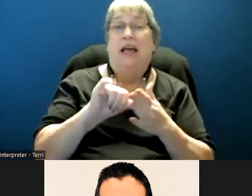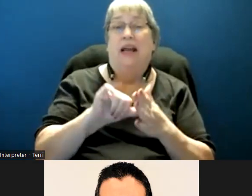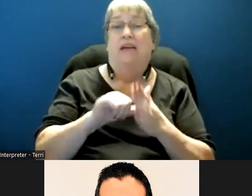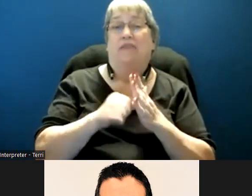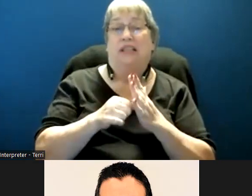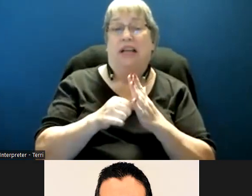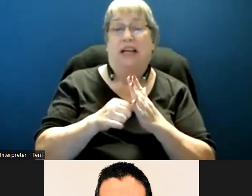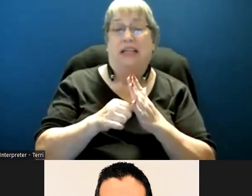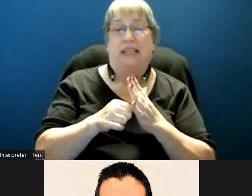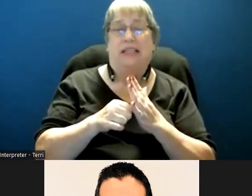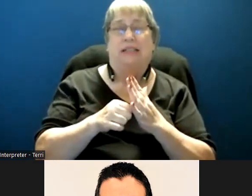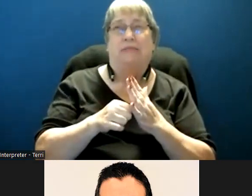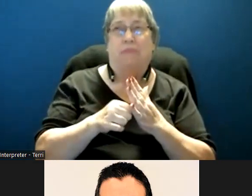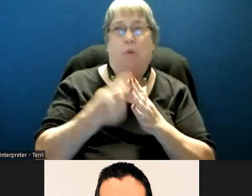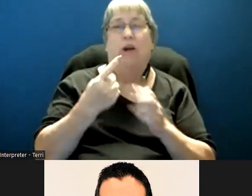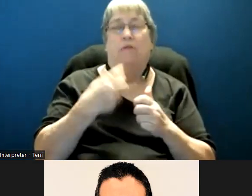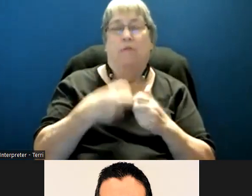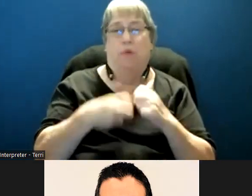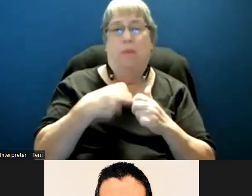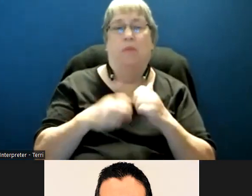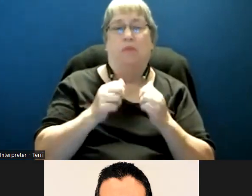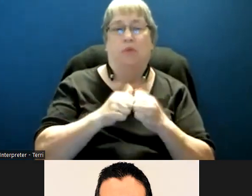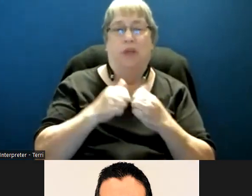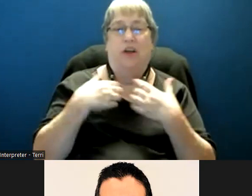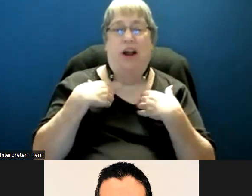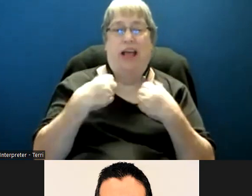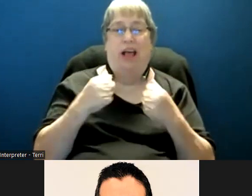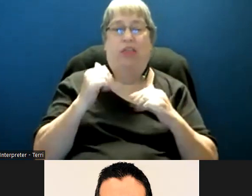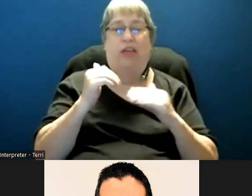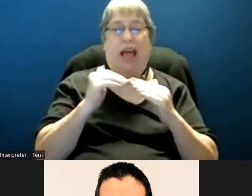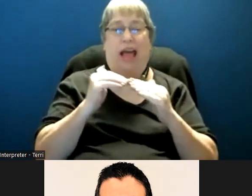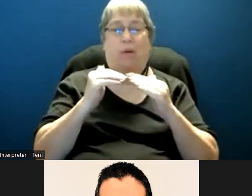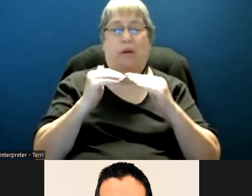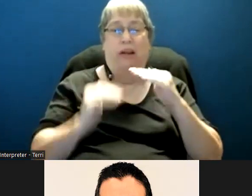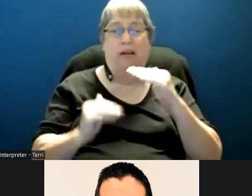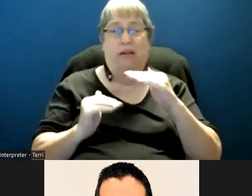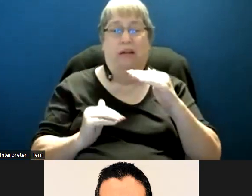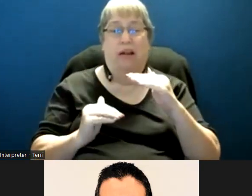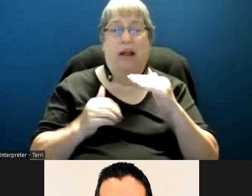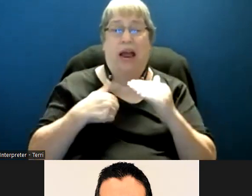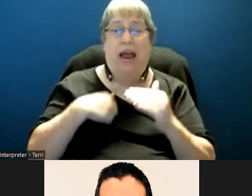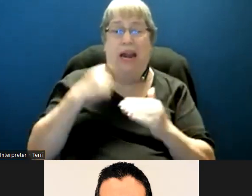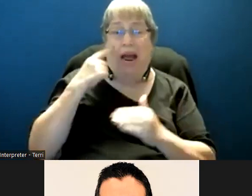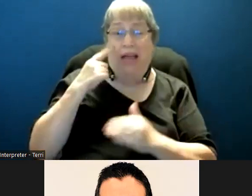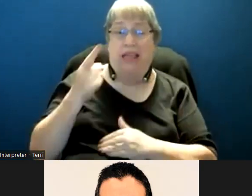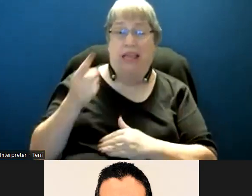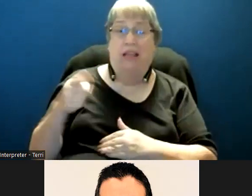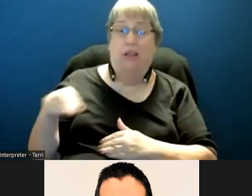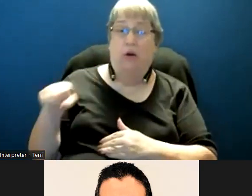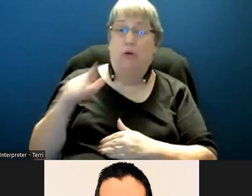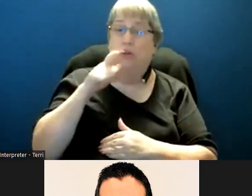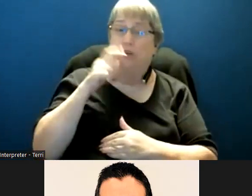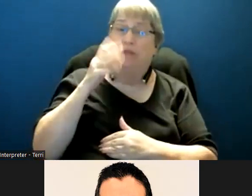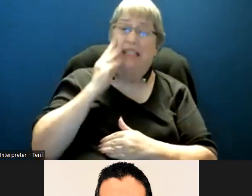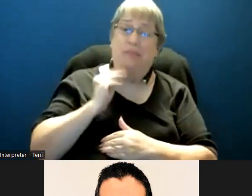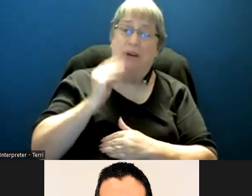difficulty in our health equity conversation. And I think Julissa has experience really going in, working in some of these